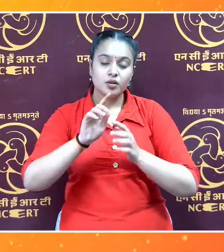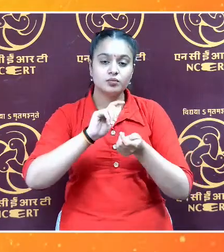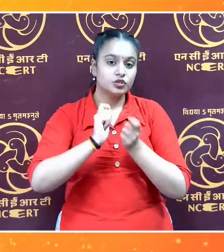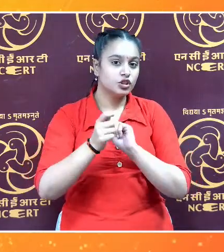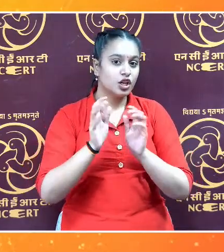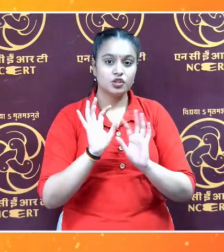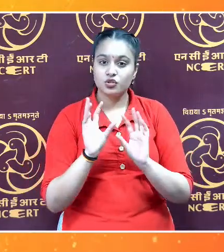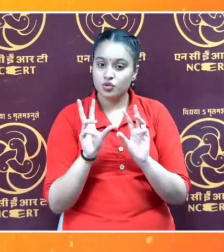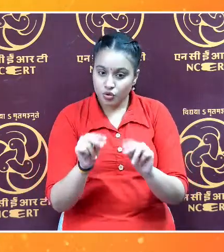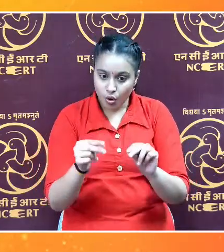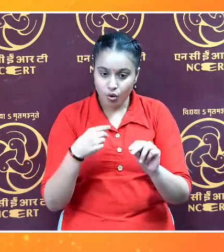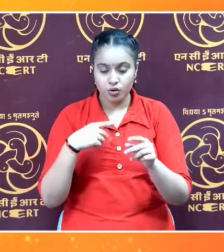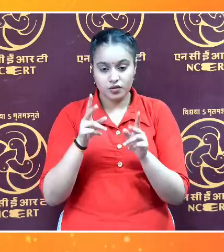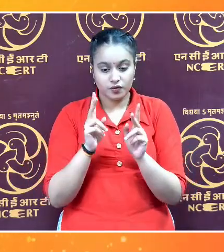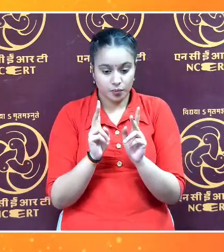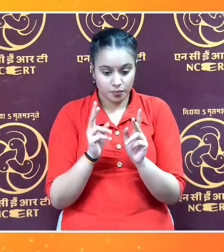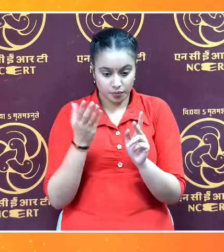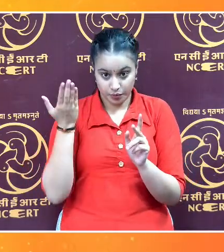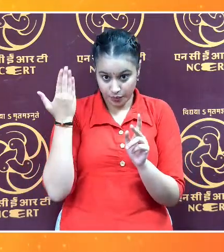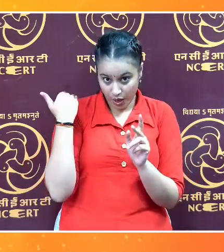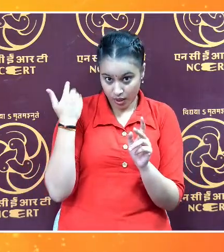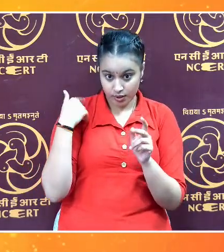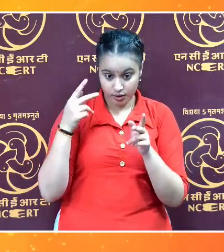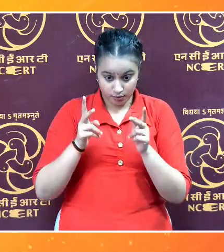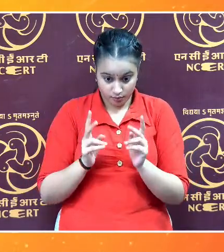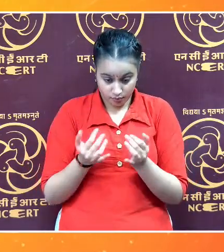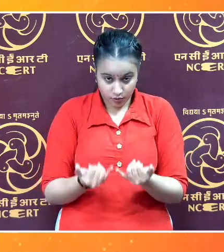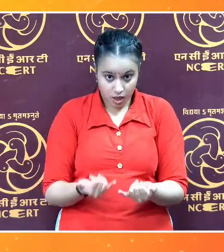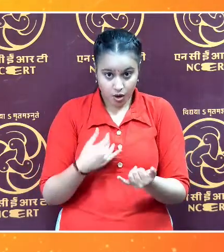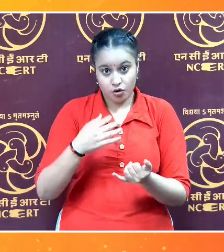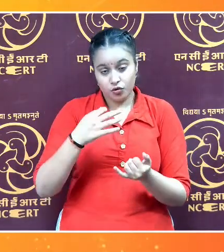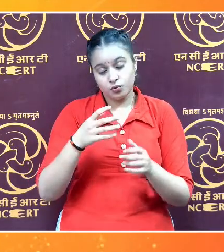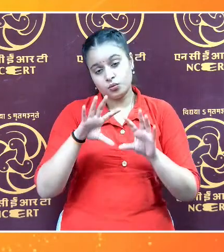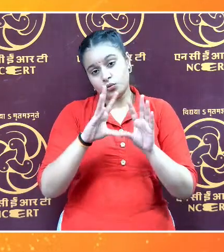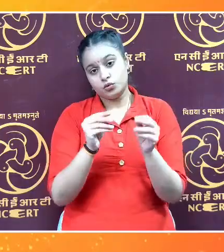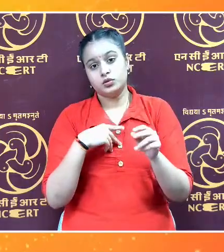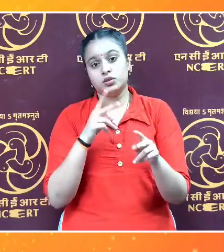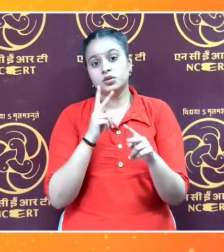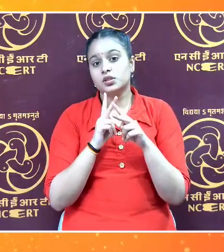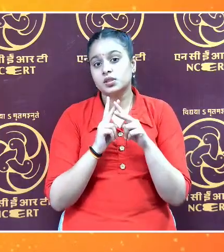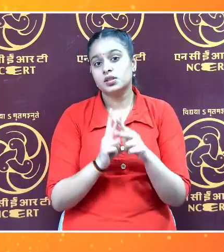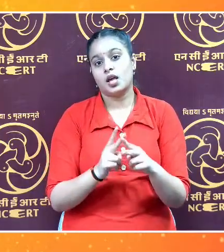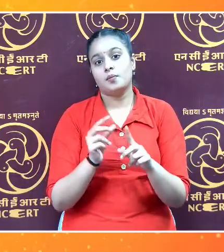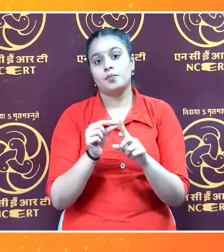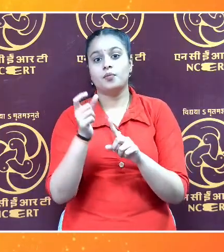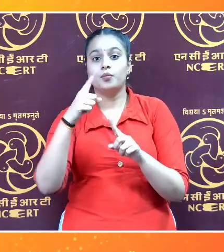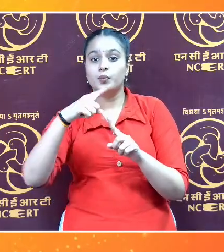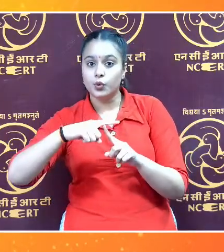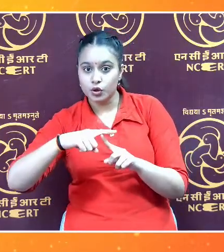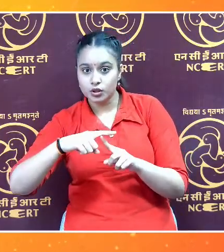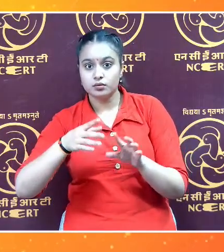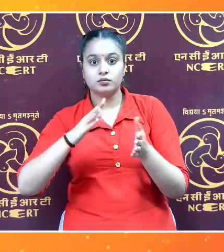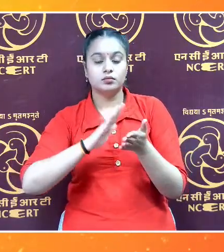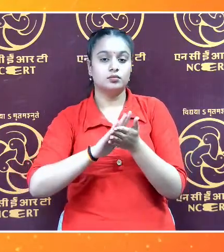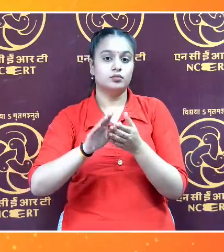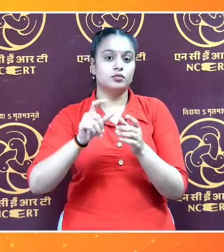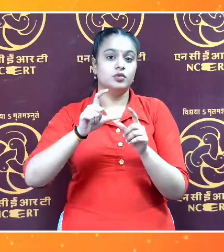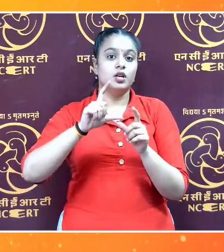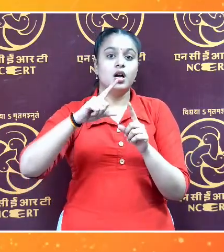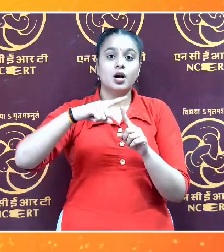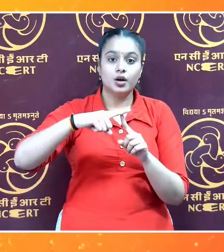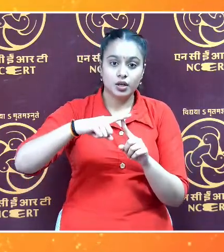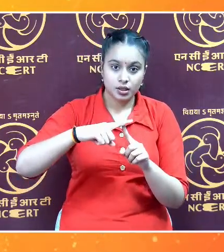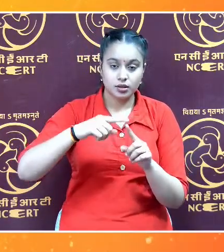remains the same in the present as well as in past tense. Bet will be bet. Put will be put. Hurt will